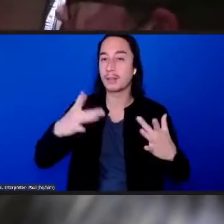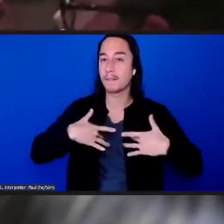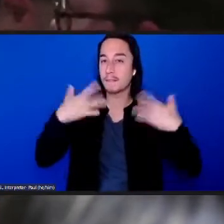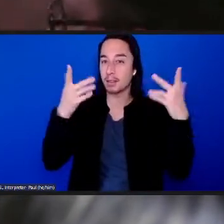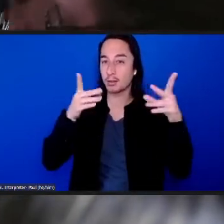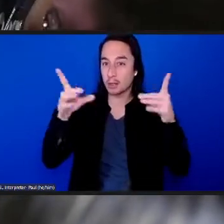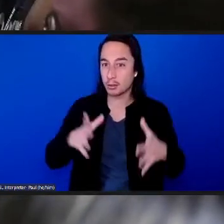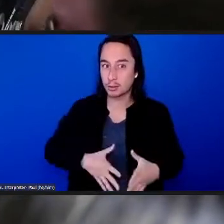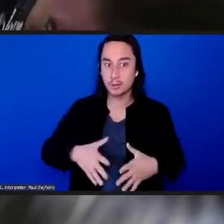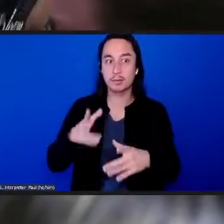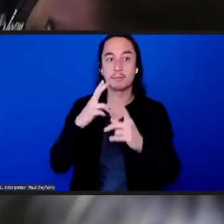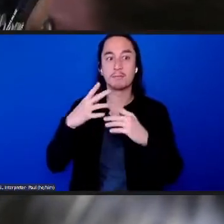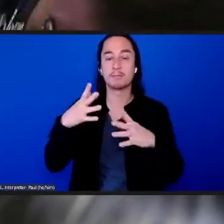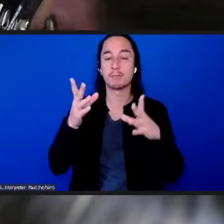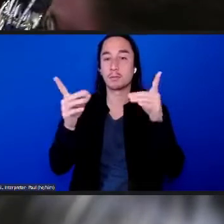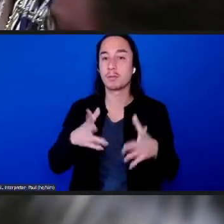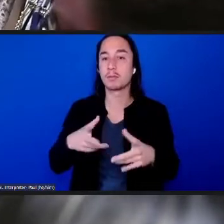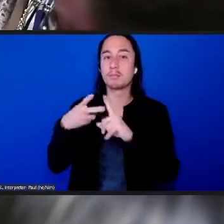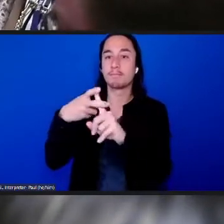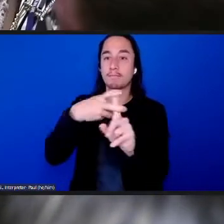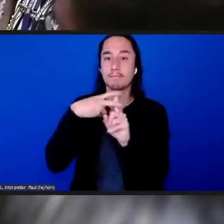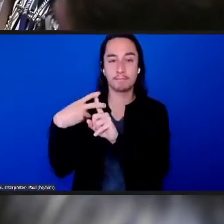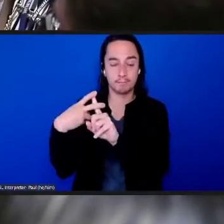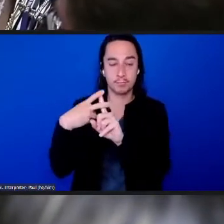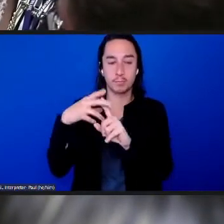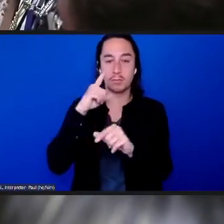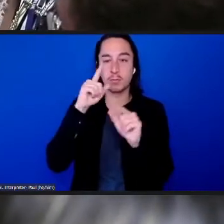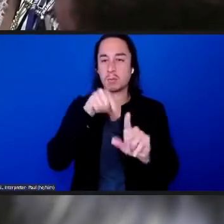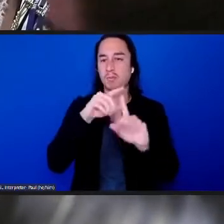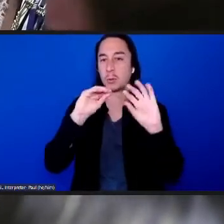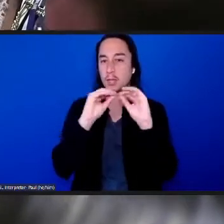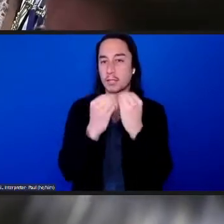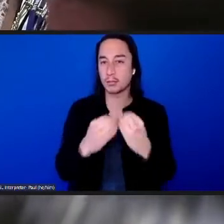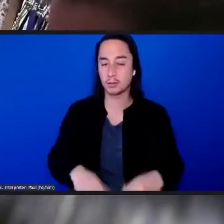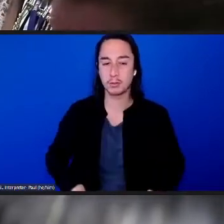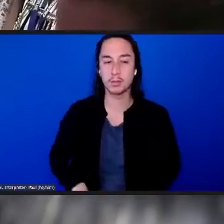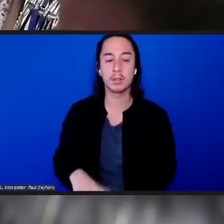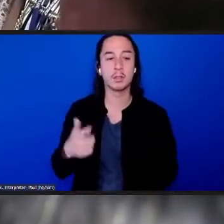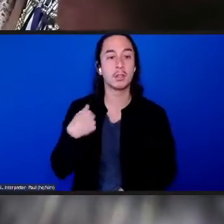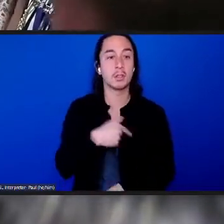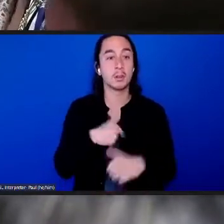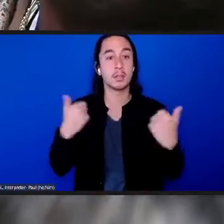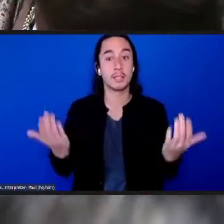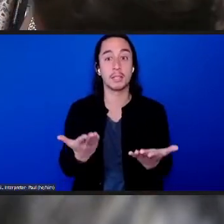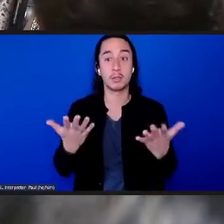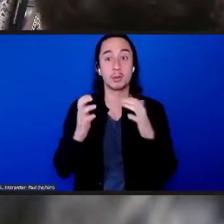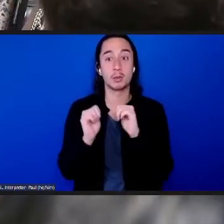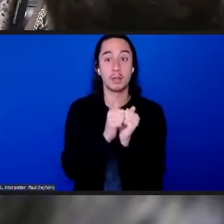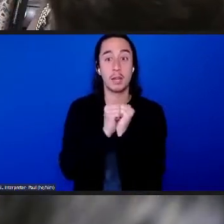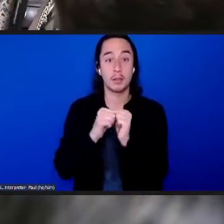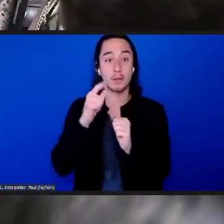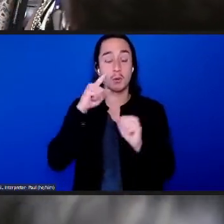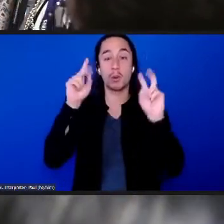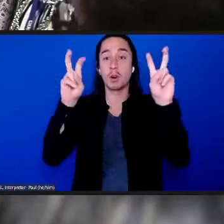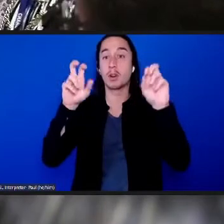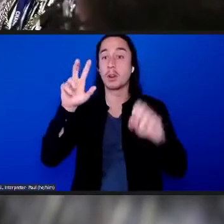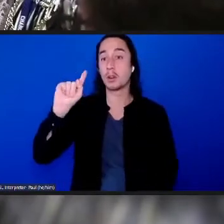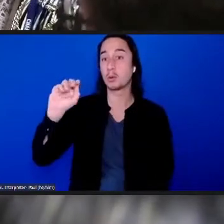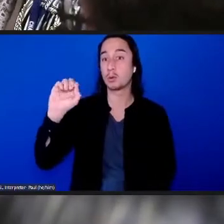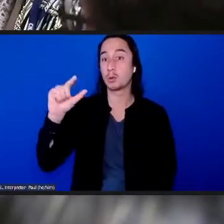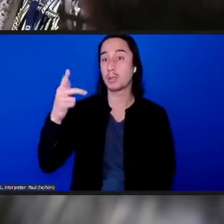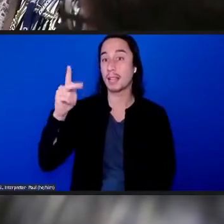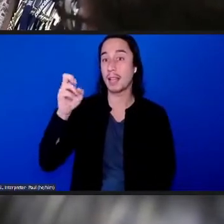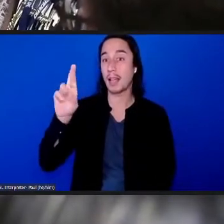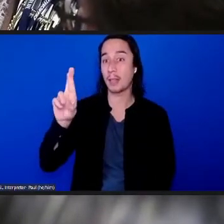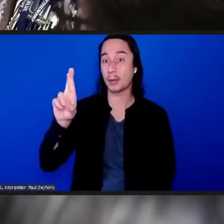institutional partnerships with the Dramatists Guild of America. We're here together for Together We Rise, a dream